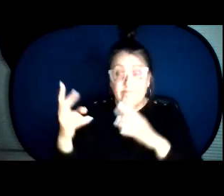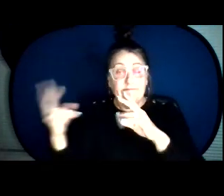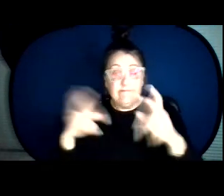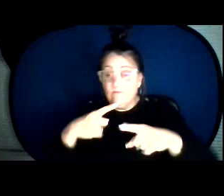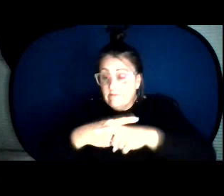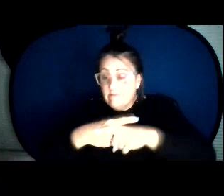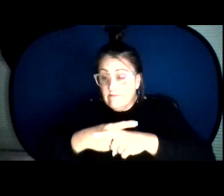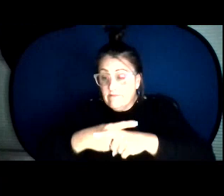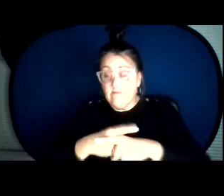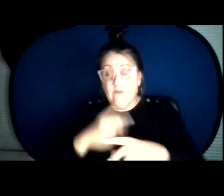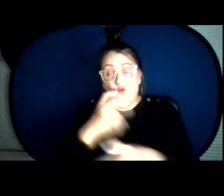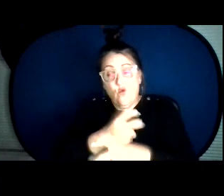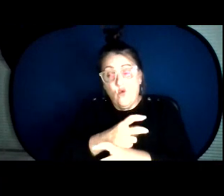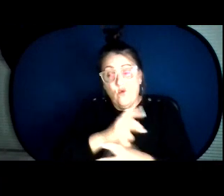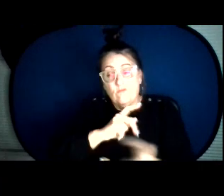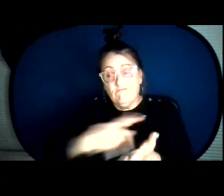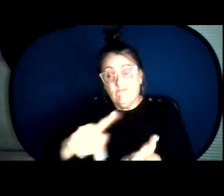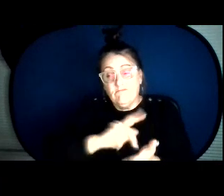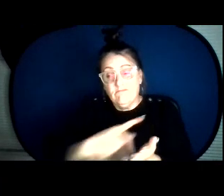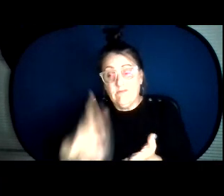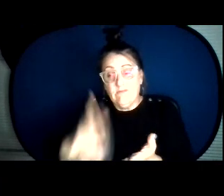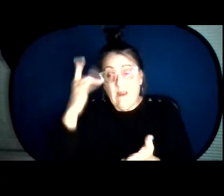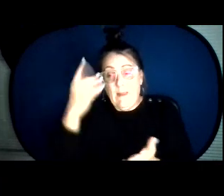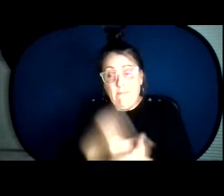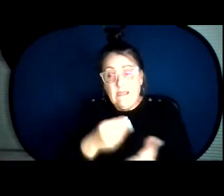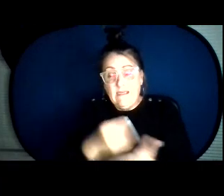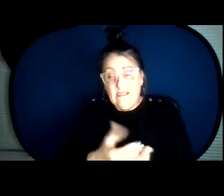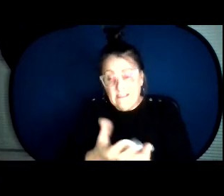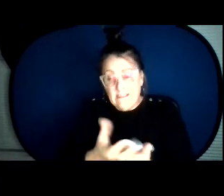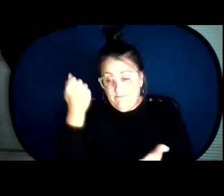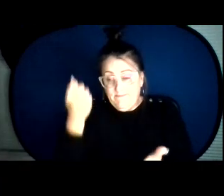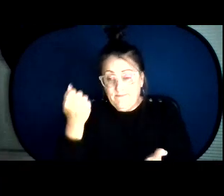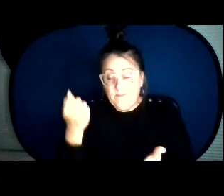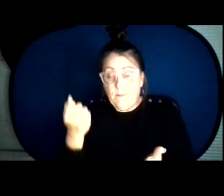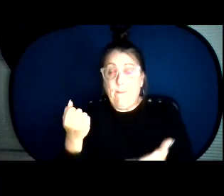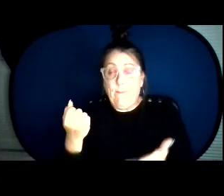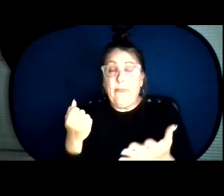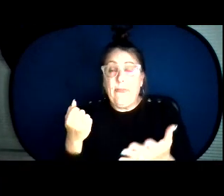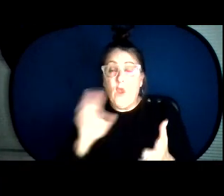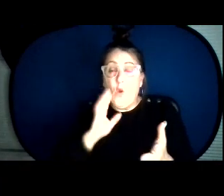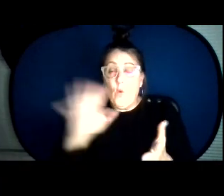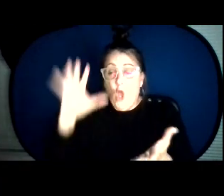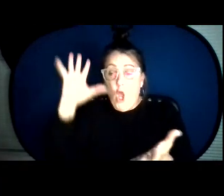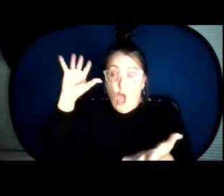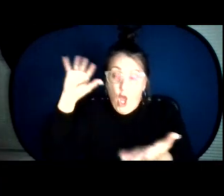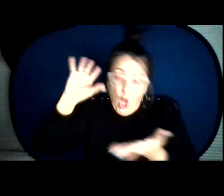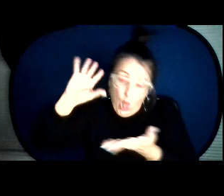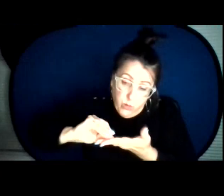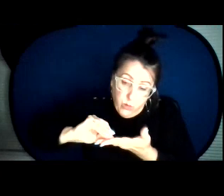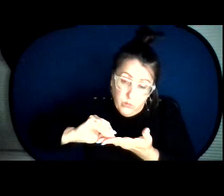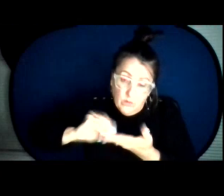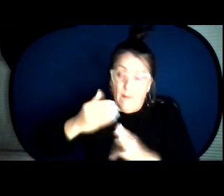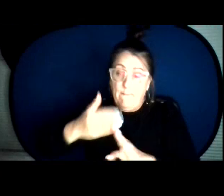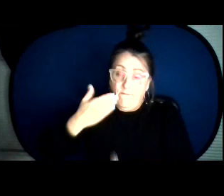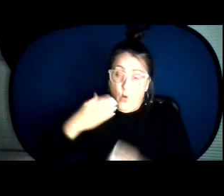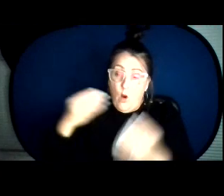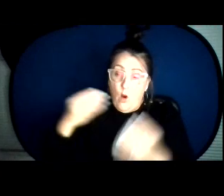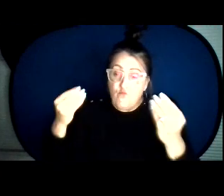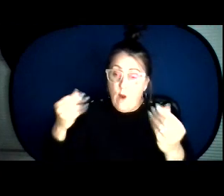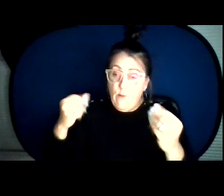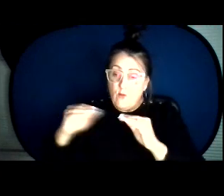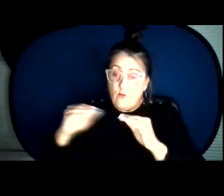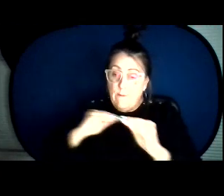expend funds prior to the funds being swept. The rehab account is at risk of being depleted prior to all properties being repaired. This